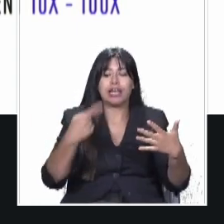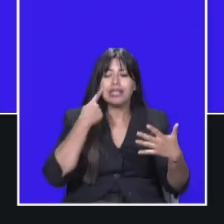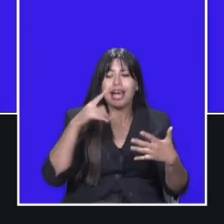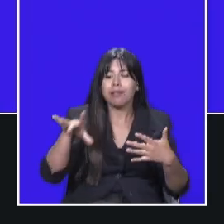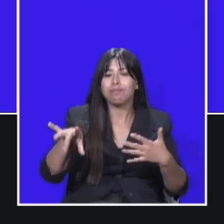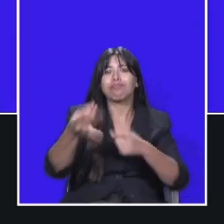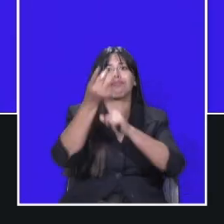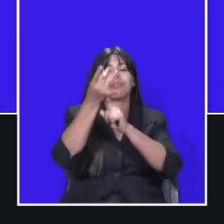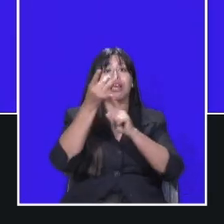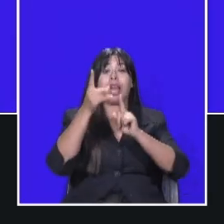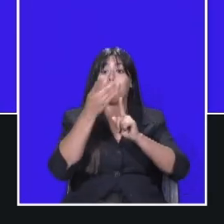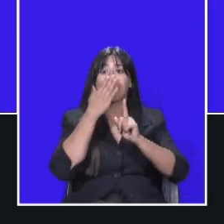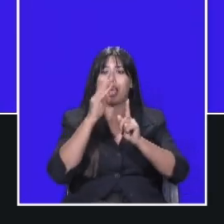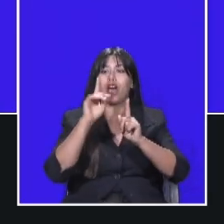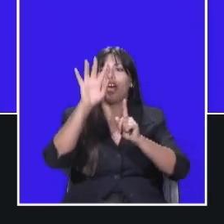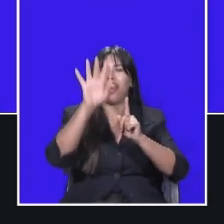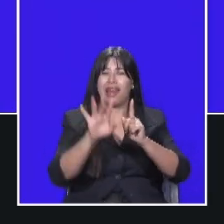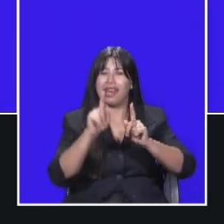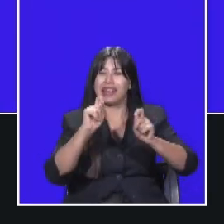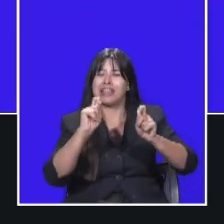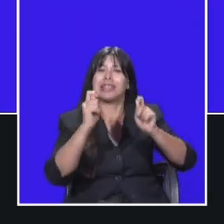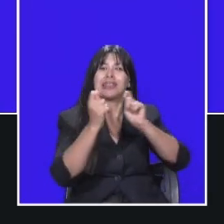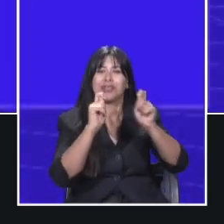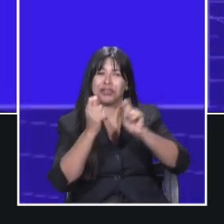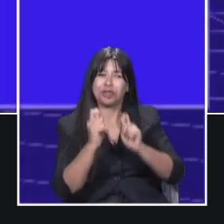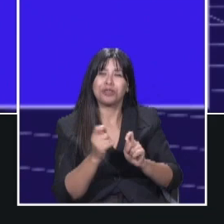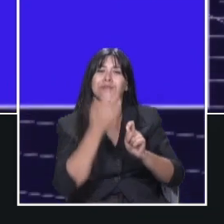make them better than what exists in nature.